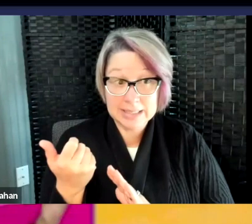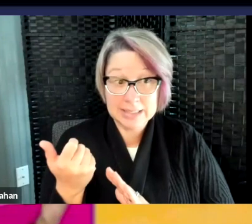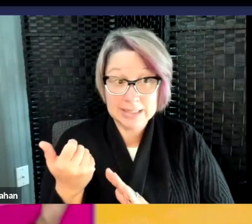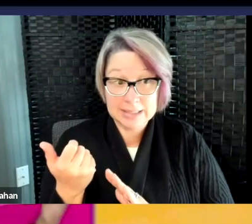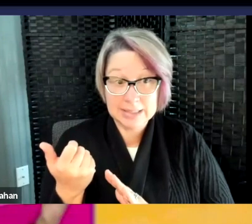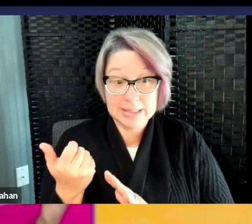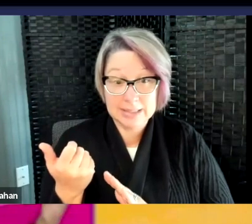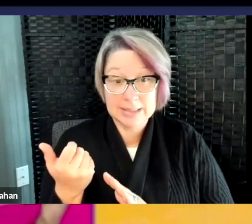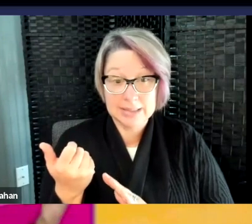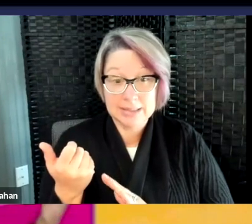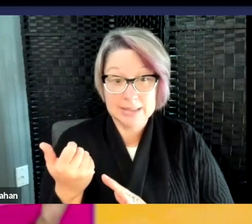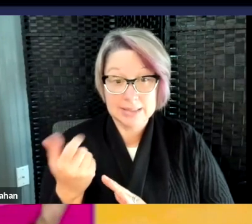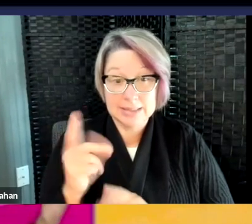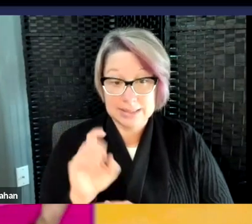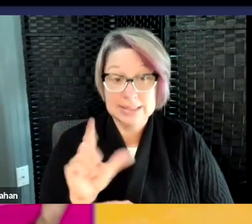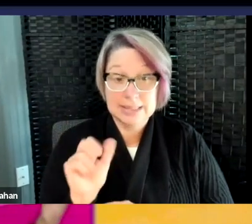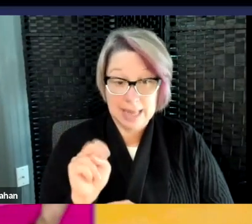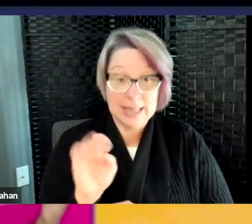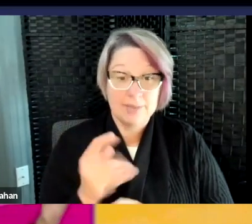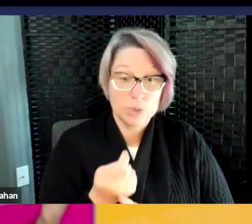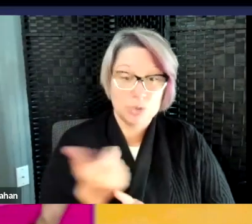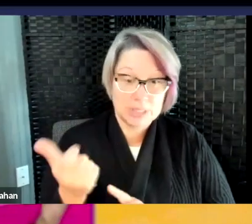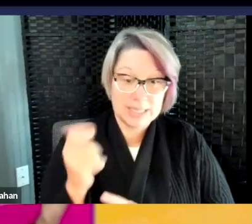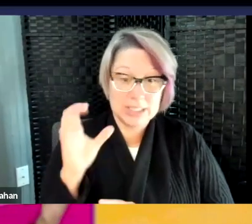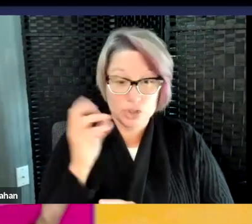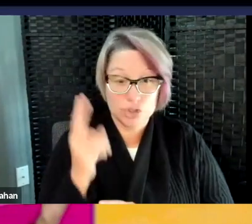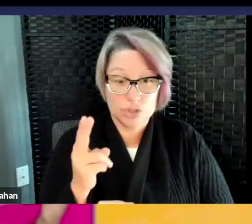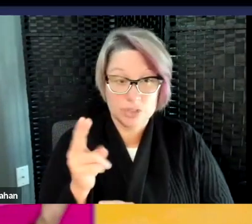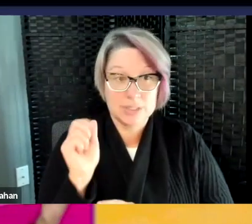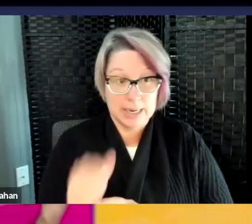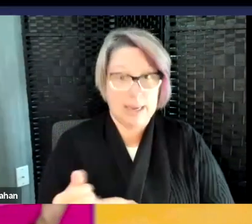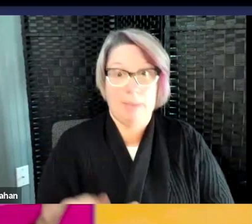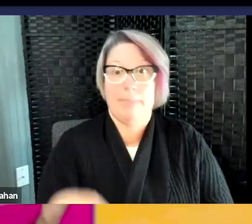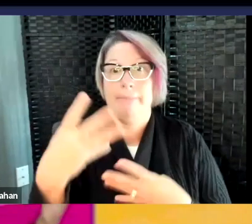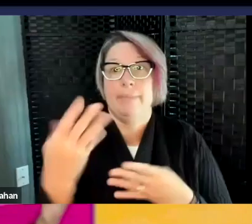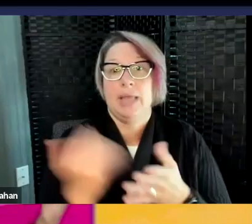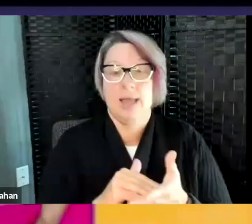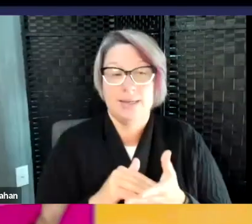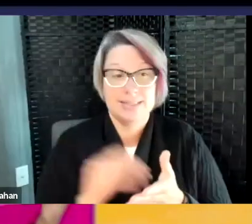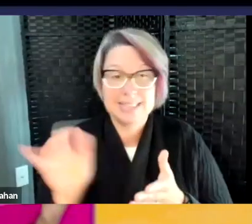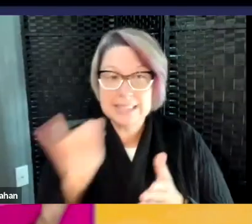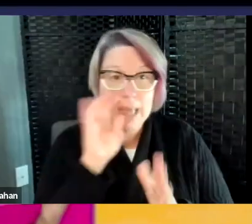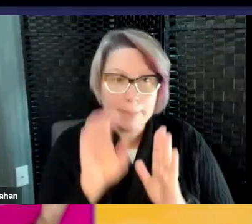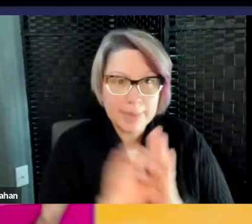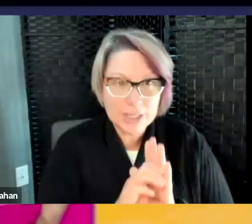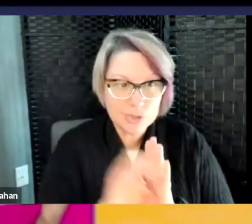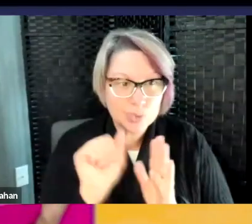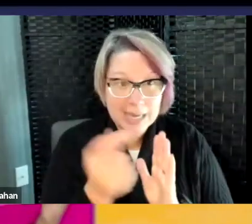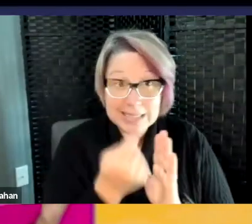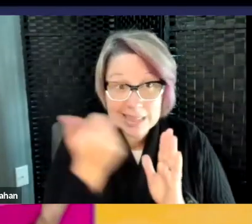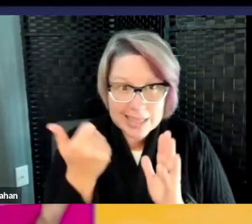Yeah, and here we go. Declan, if you delete something in your search history, it can come back in a week or so. Yeah. And same thing with pictures. You can delete them, right? But then what if